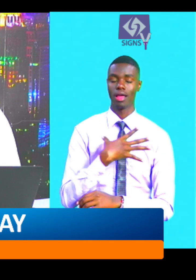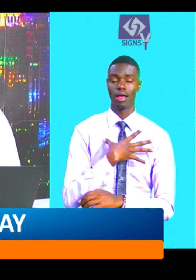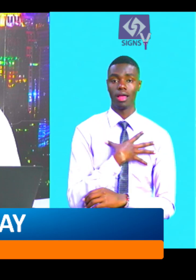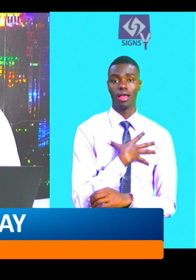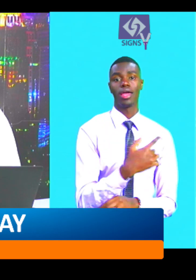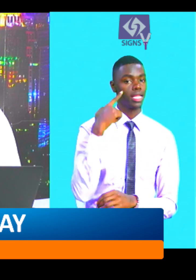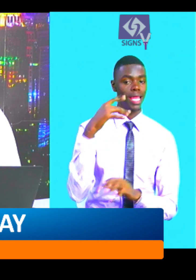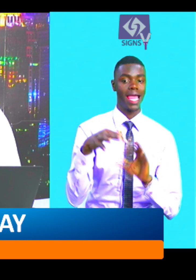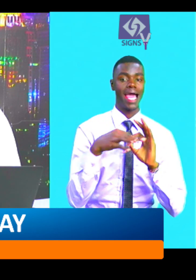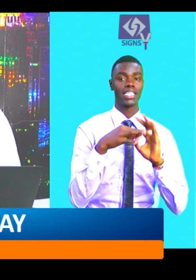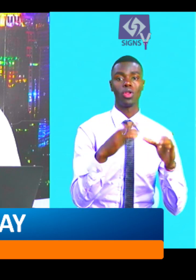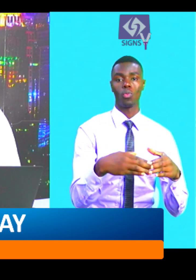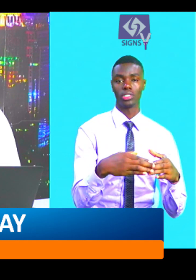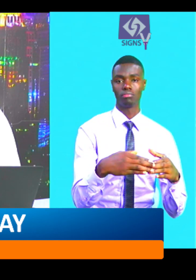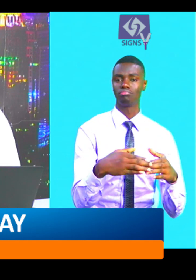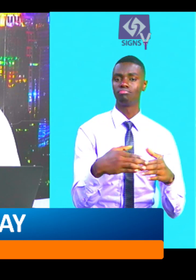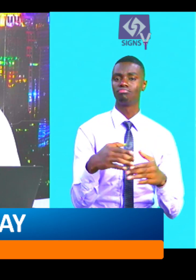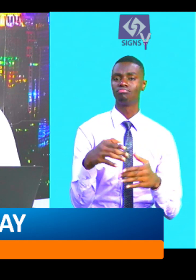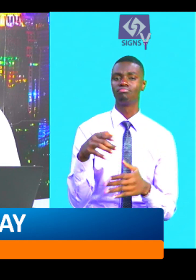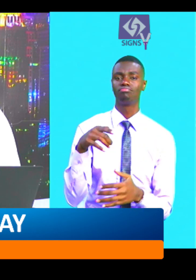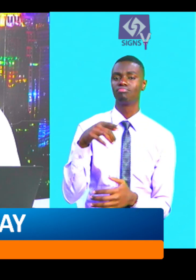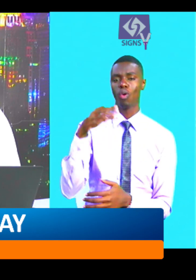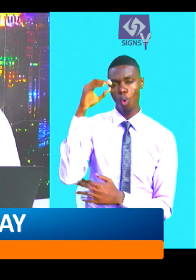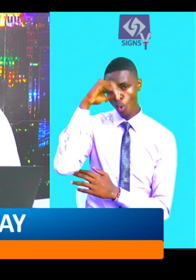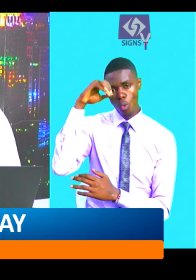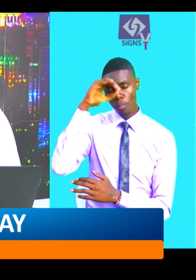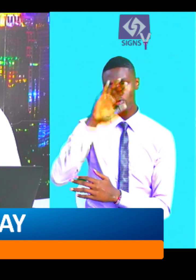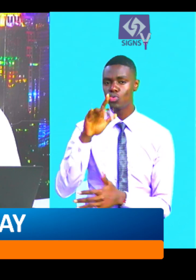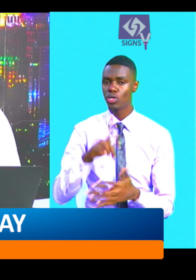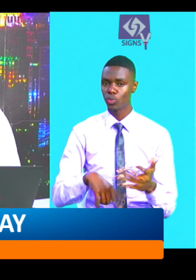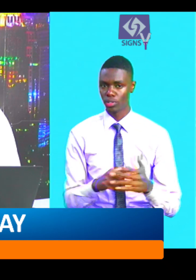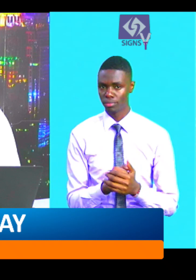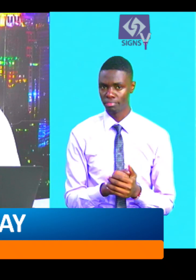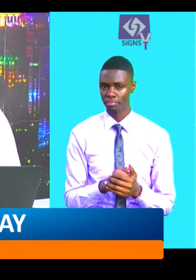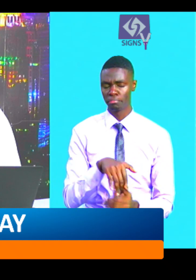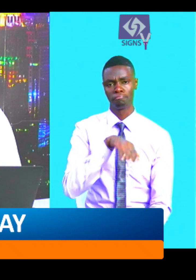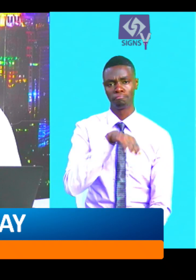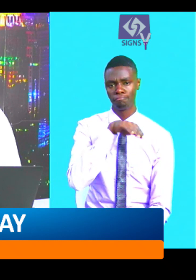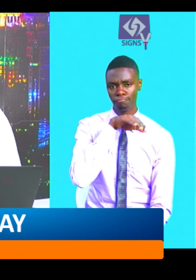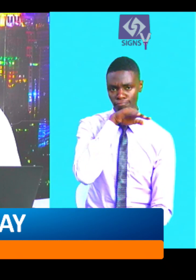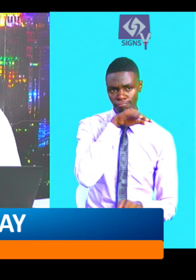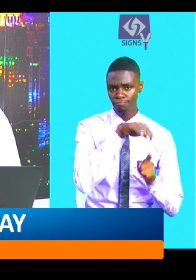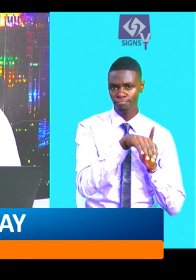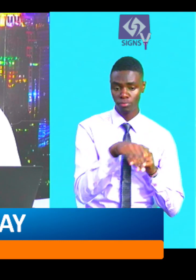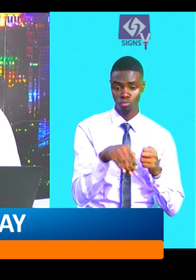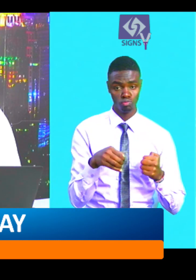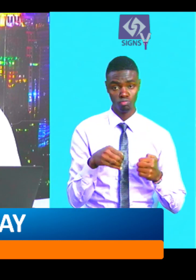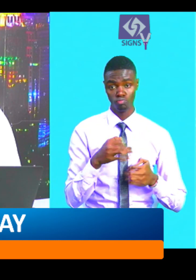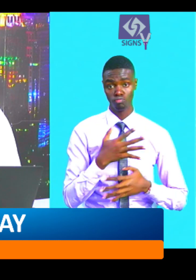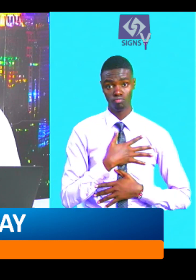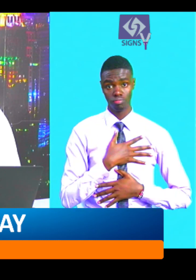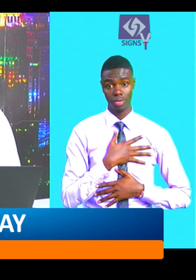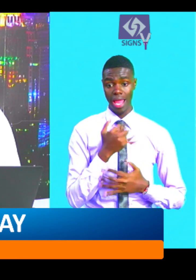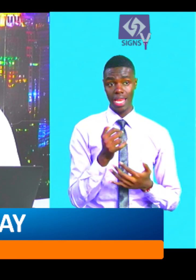Kalonzo Musyoka being fronted for the bilateral talks between Kenya Kwanza and